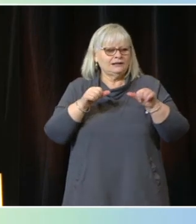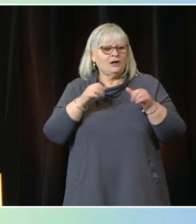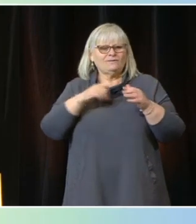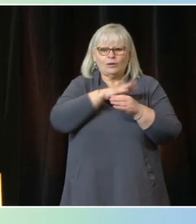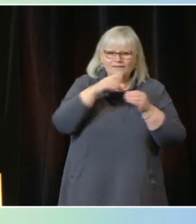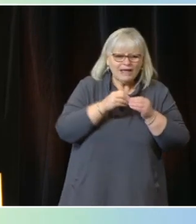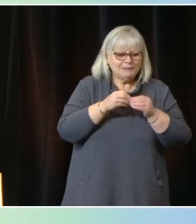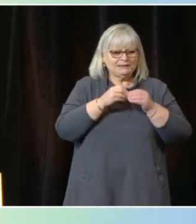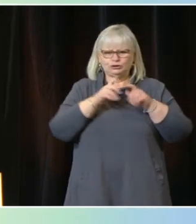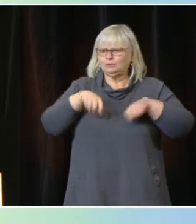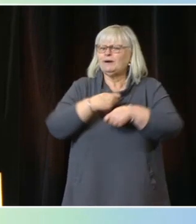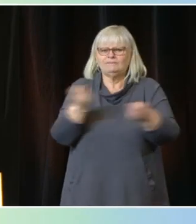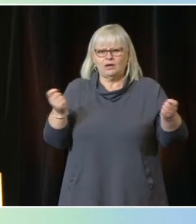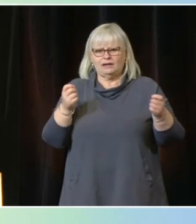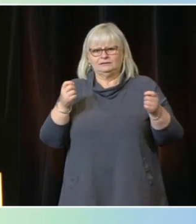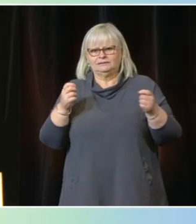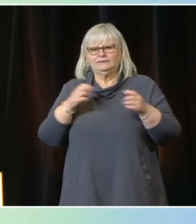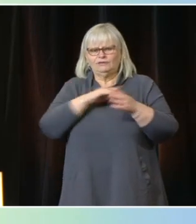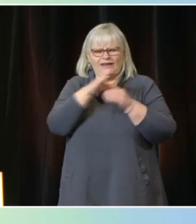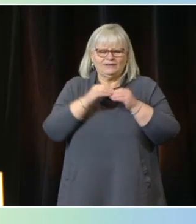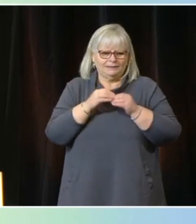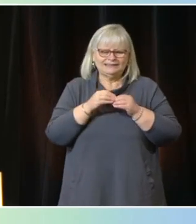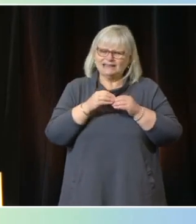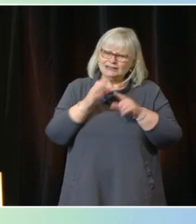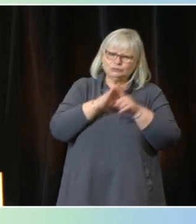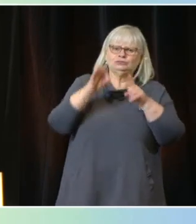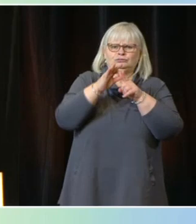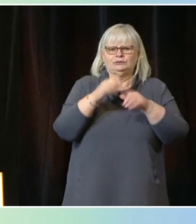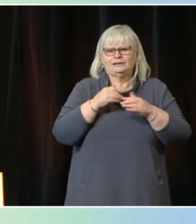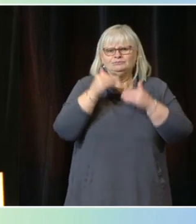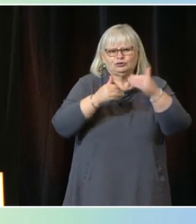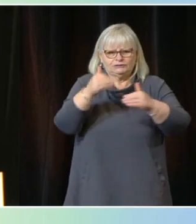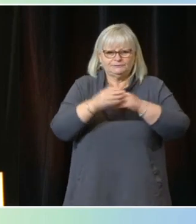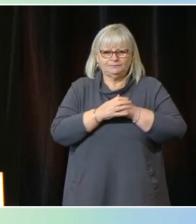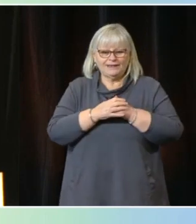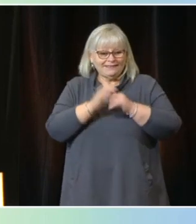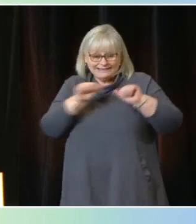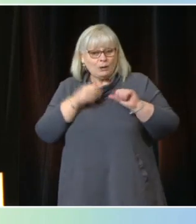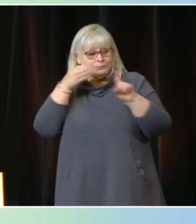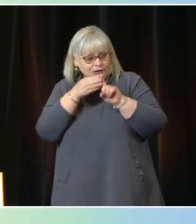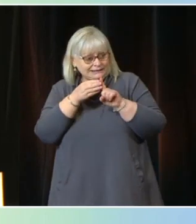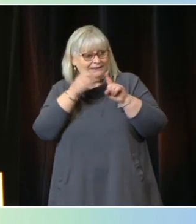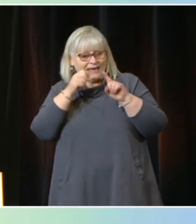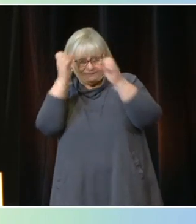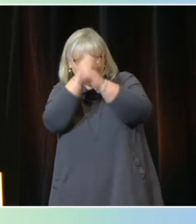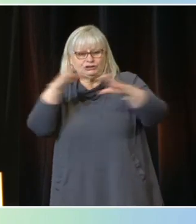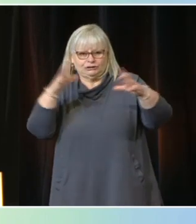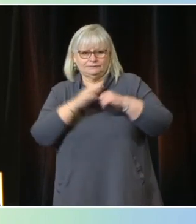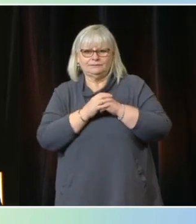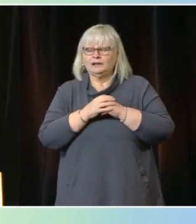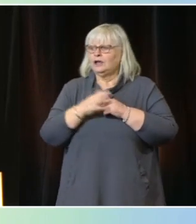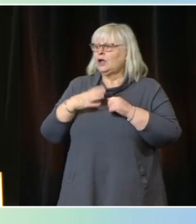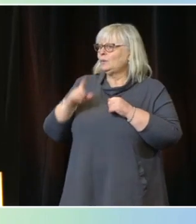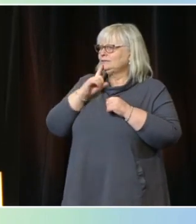and get ahead those are our objectives and that is our vision and I want to thank the lead